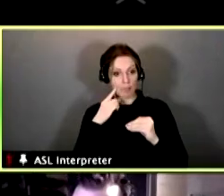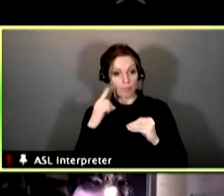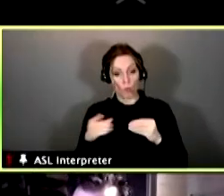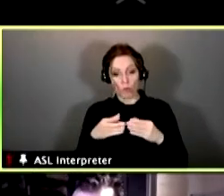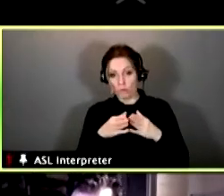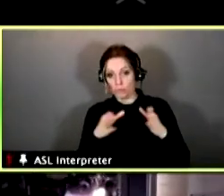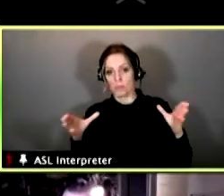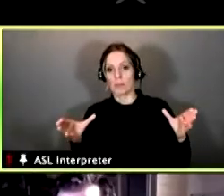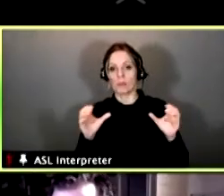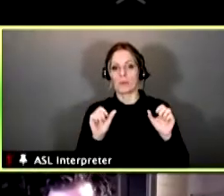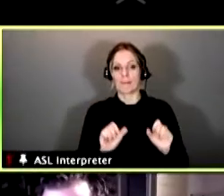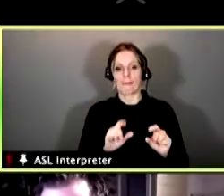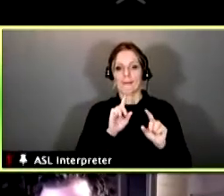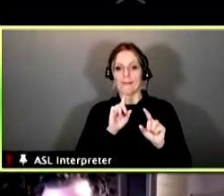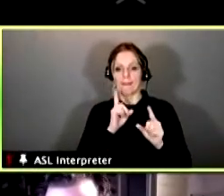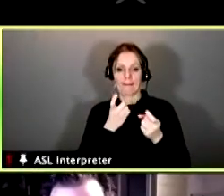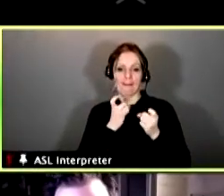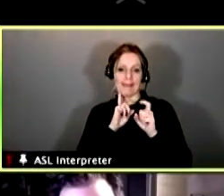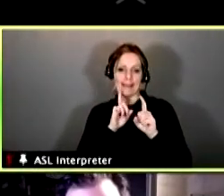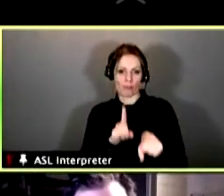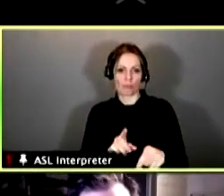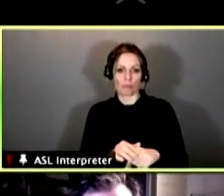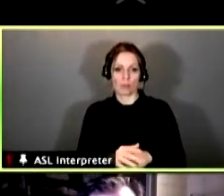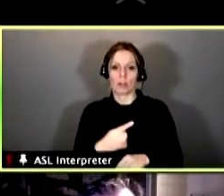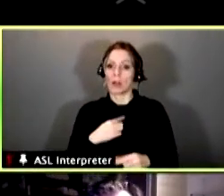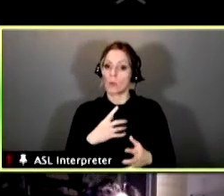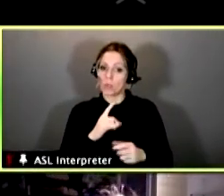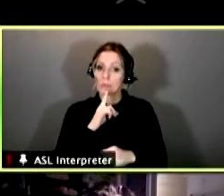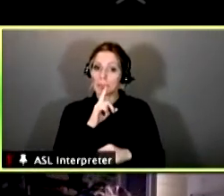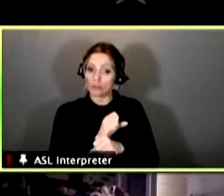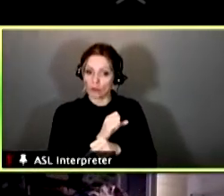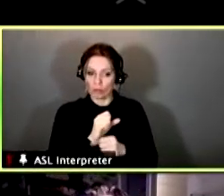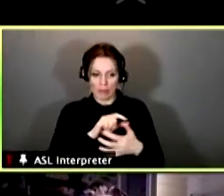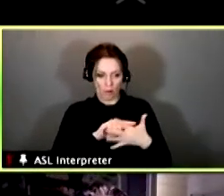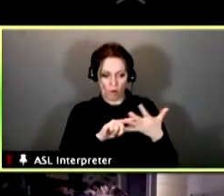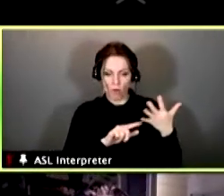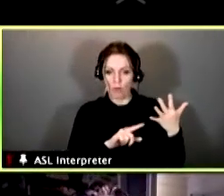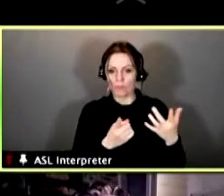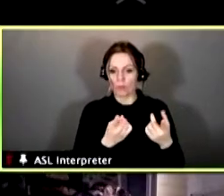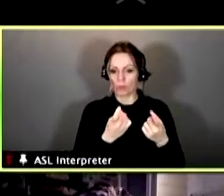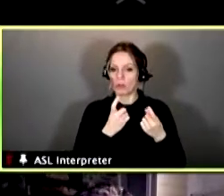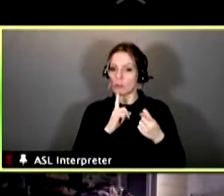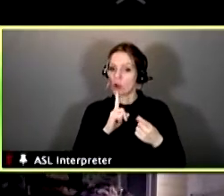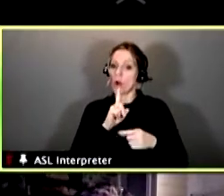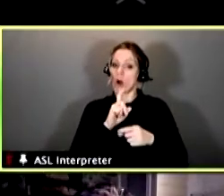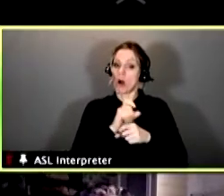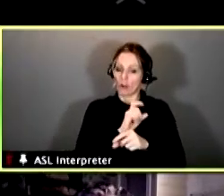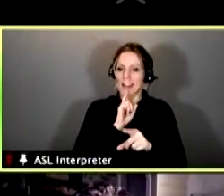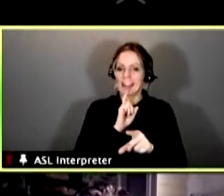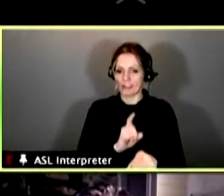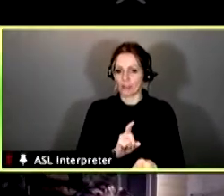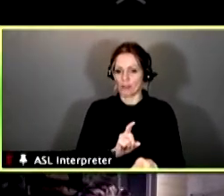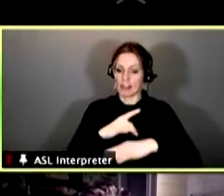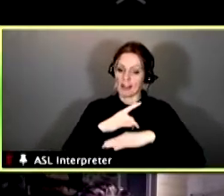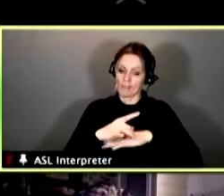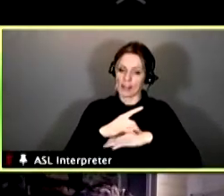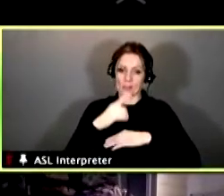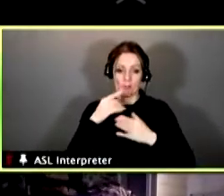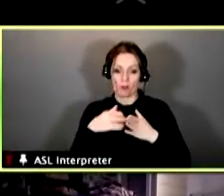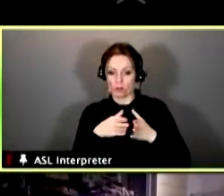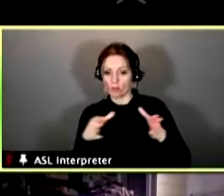these questions. Because I do want to make sure that these questions are all answered and made available to the general public. And I do appreciate